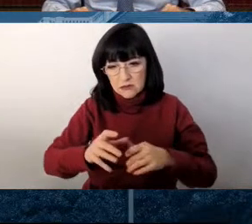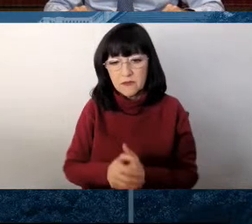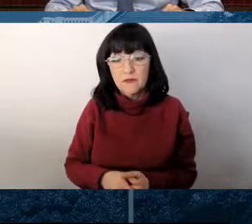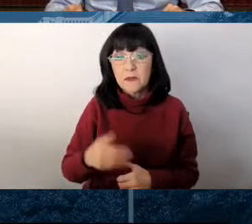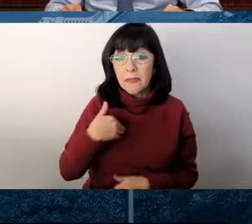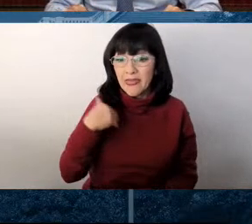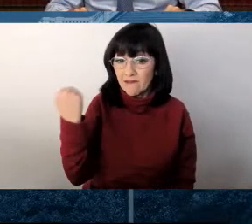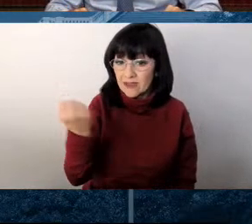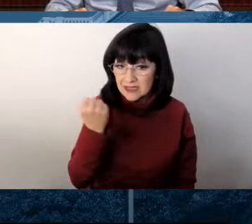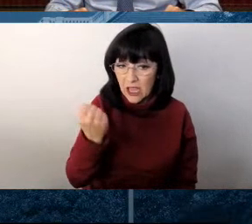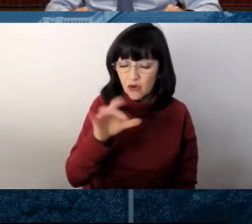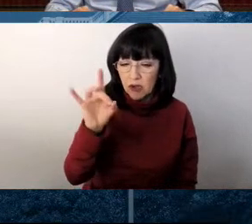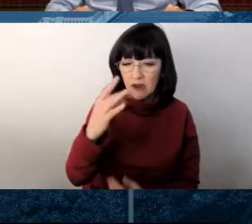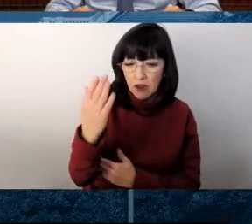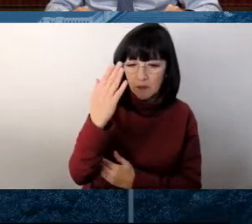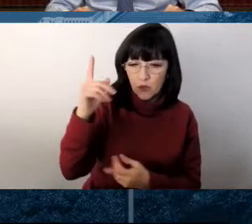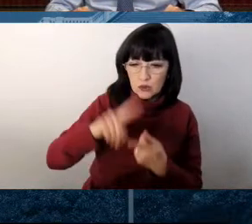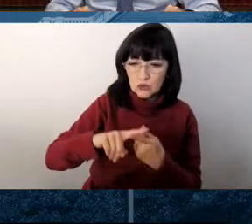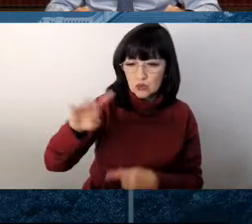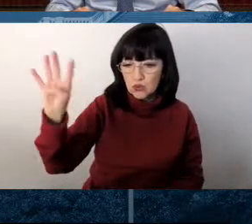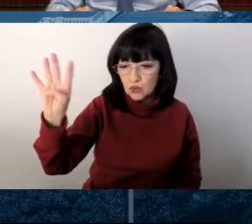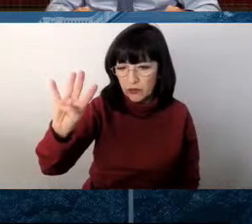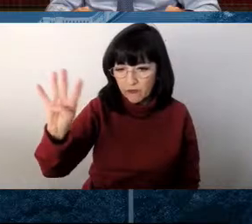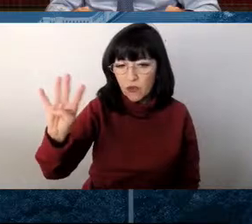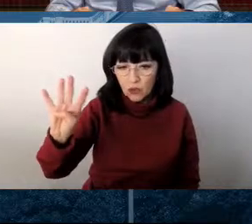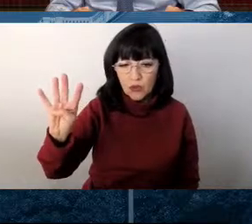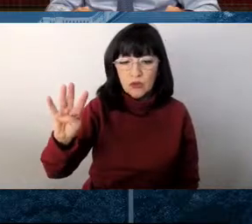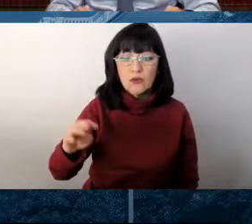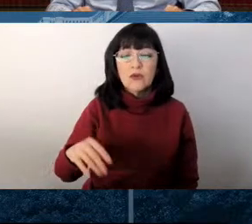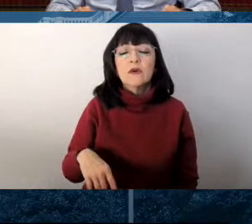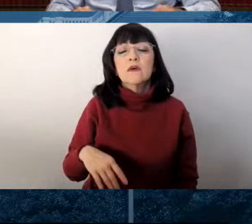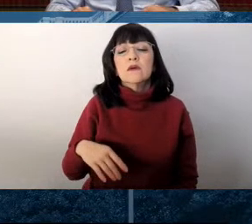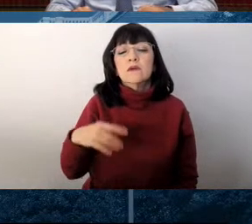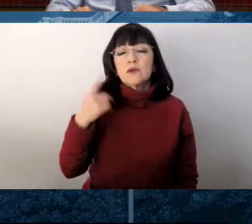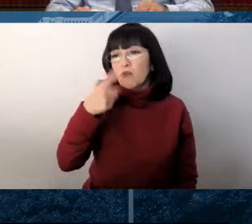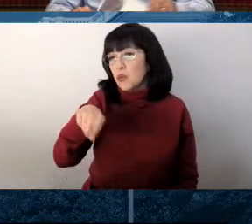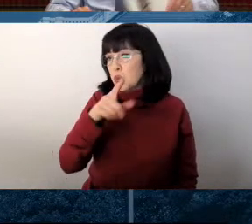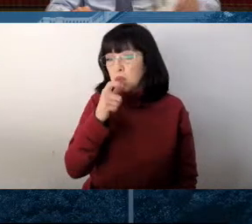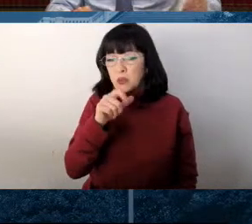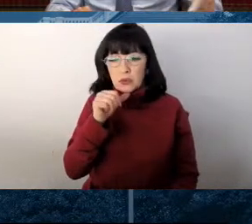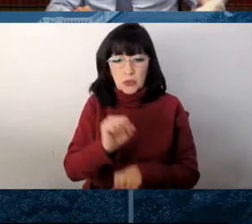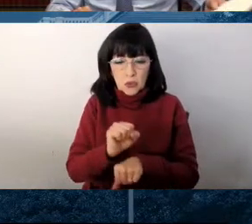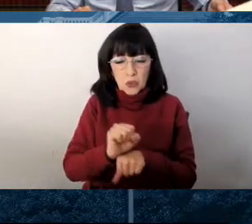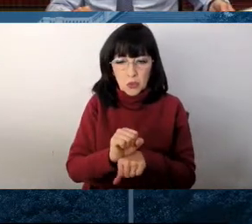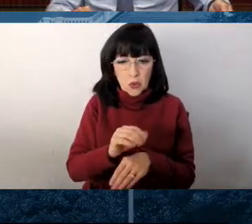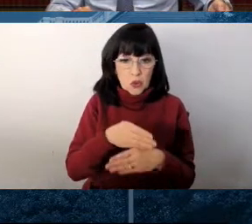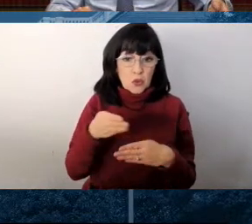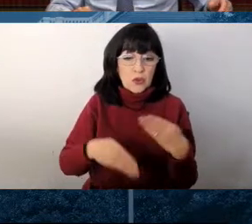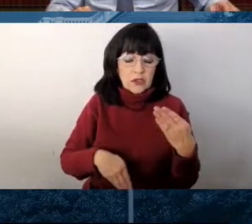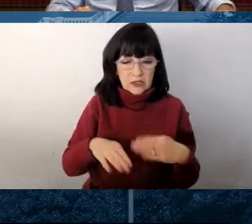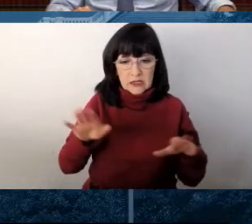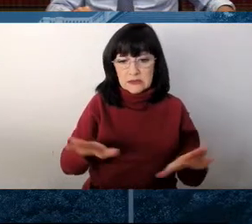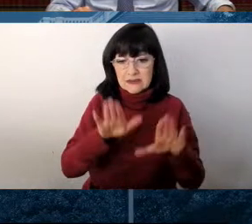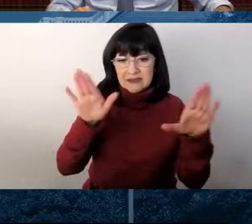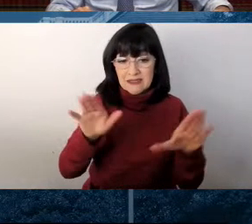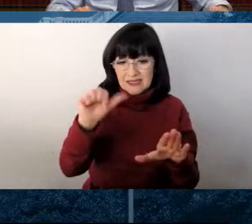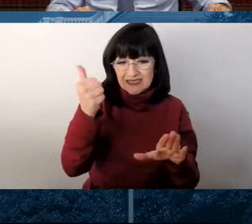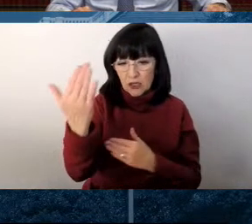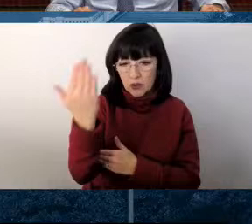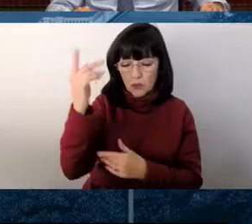again, when folks aren't necessarily working, from 8 to 4 on Saturdays and 10 to 6 on Sundays. So help